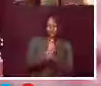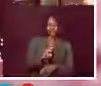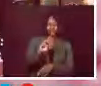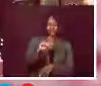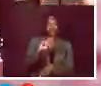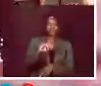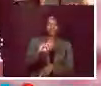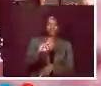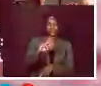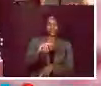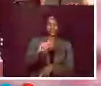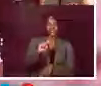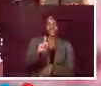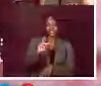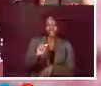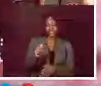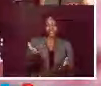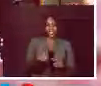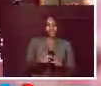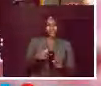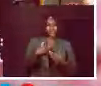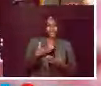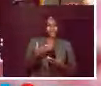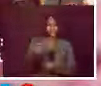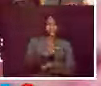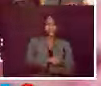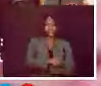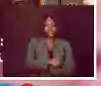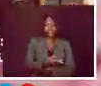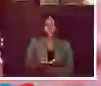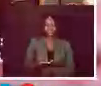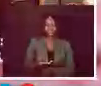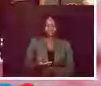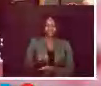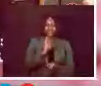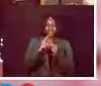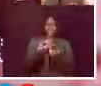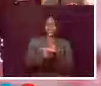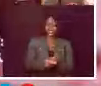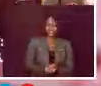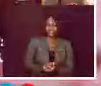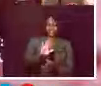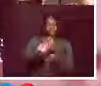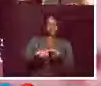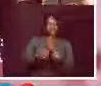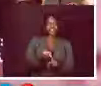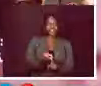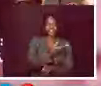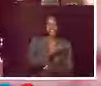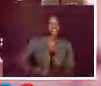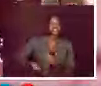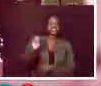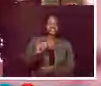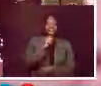aware, but today it's good he's brought it up. Your colleague, the Chief Whip, did not agree